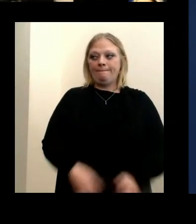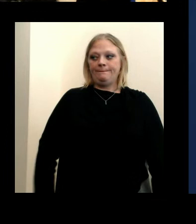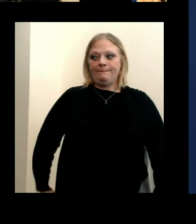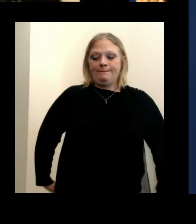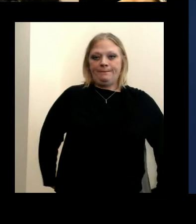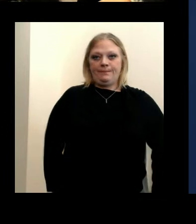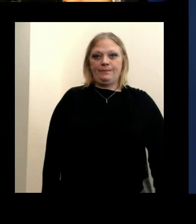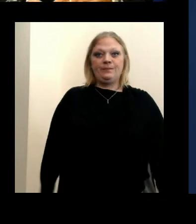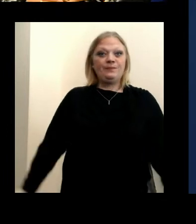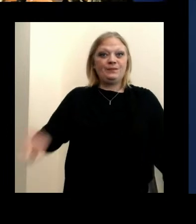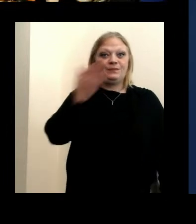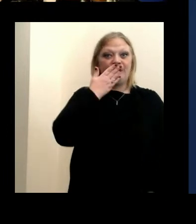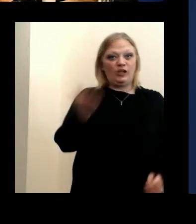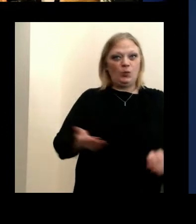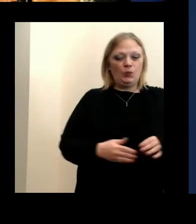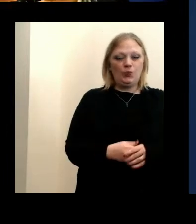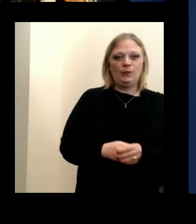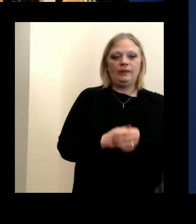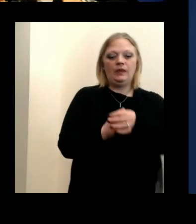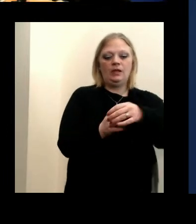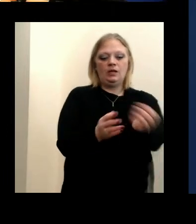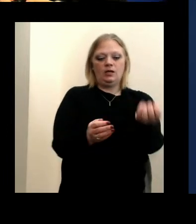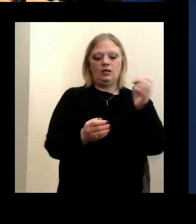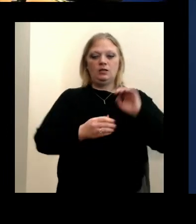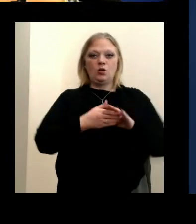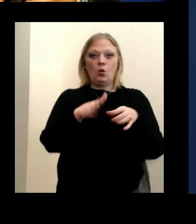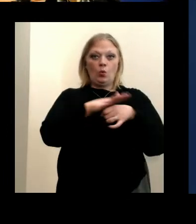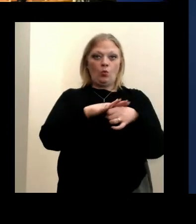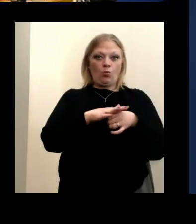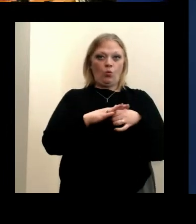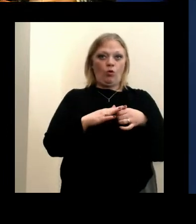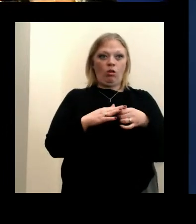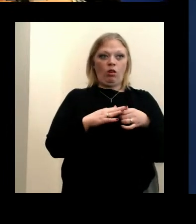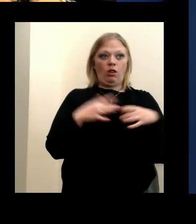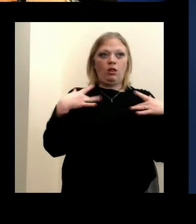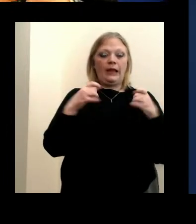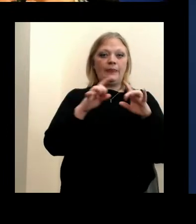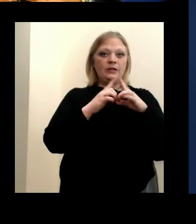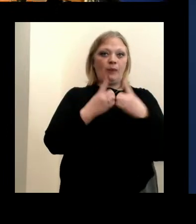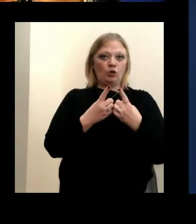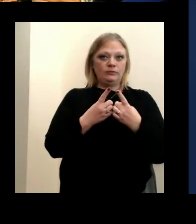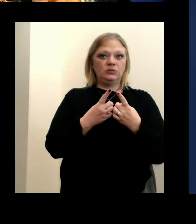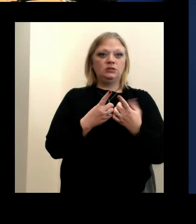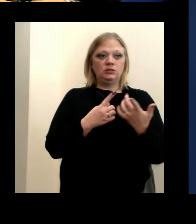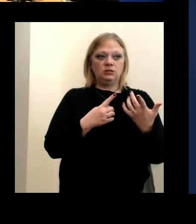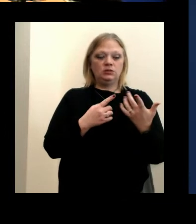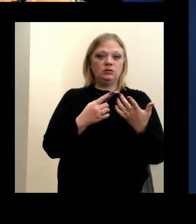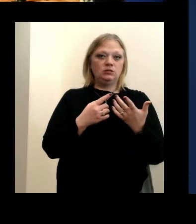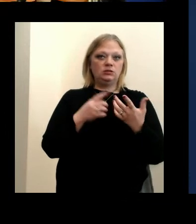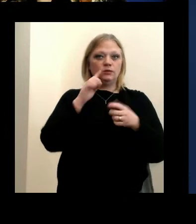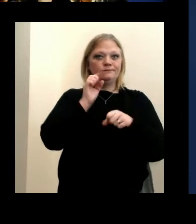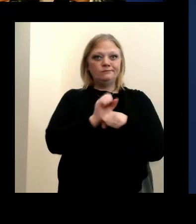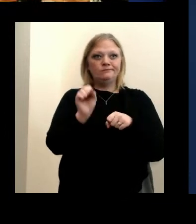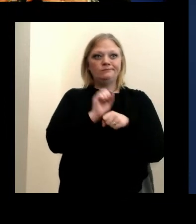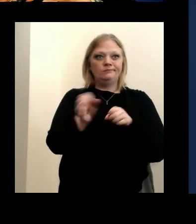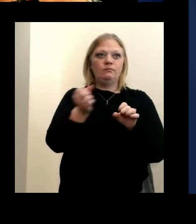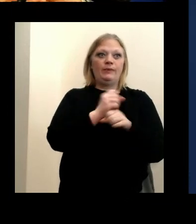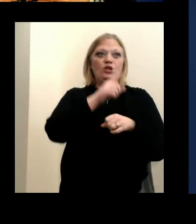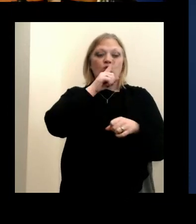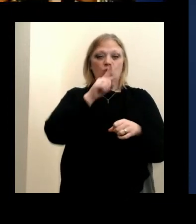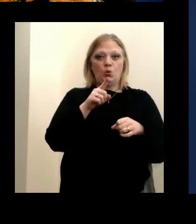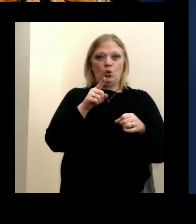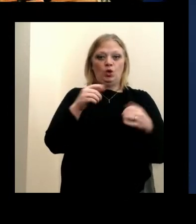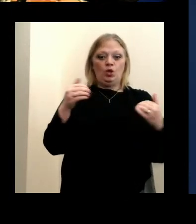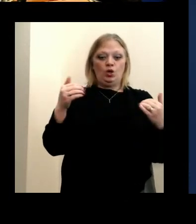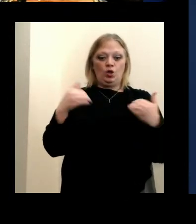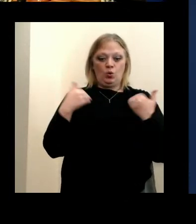Thank you. And so, the local health departments are working to making sure that that youth